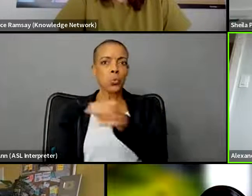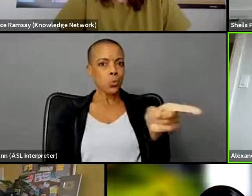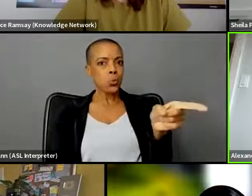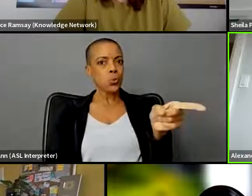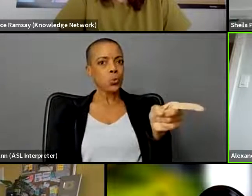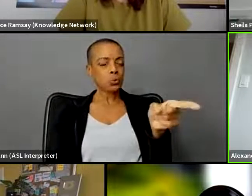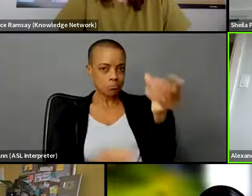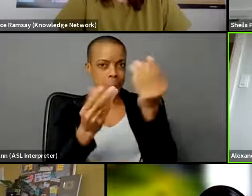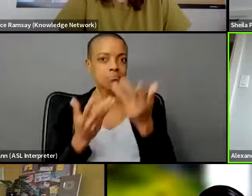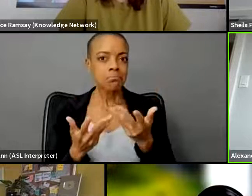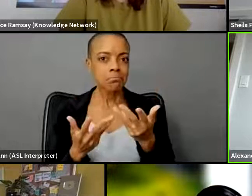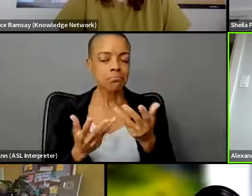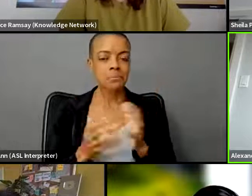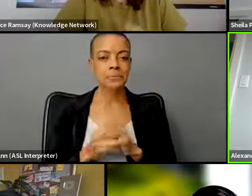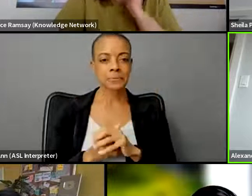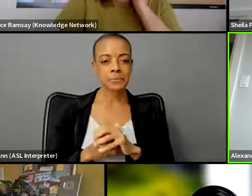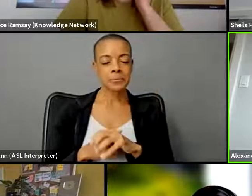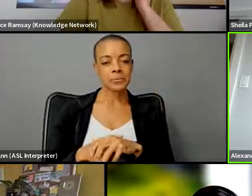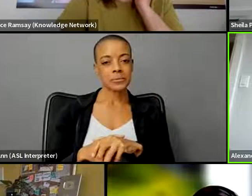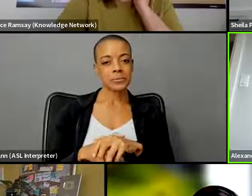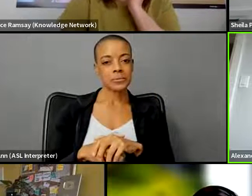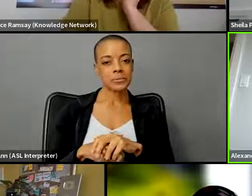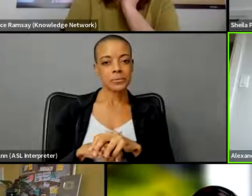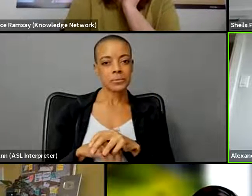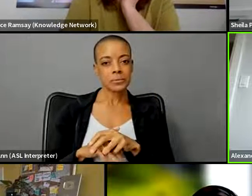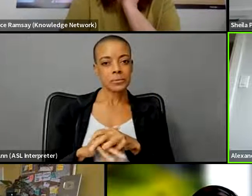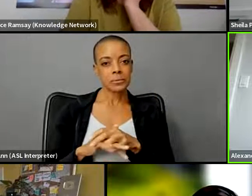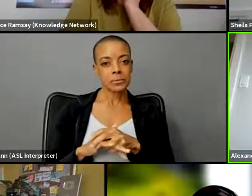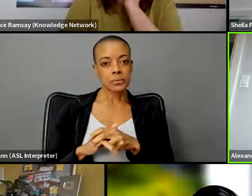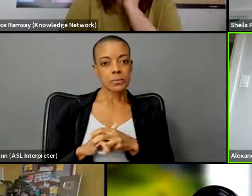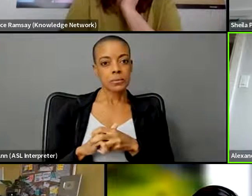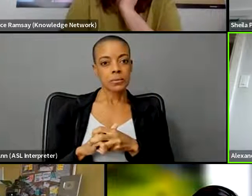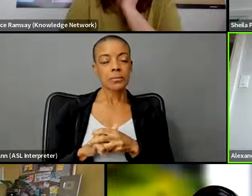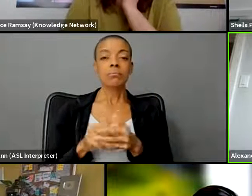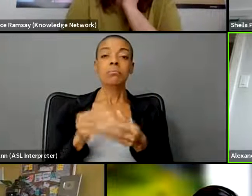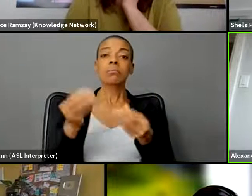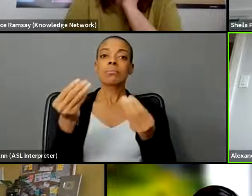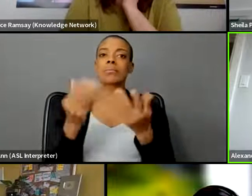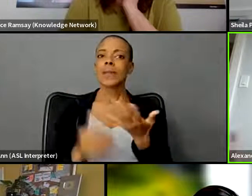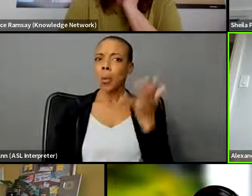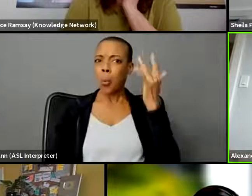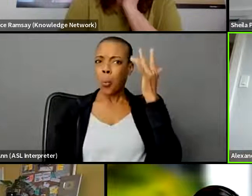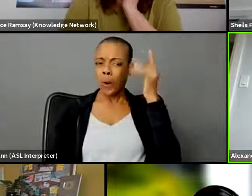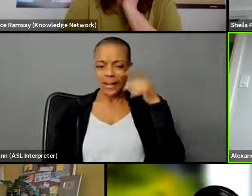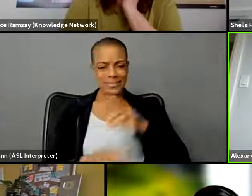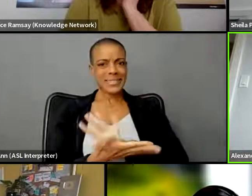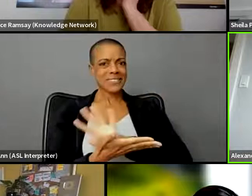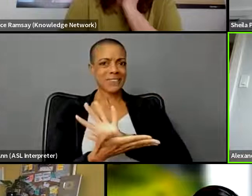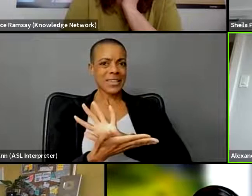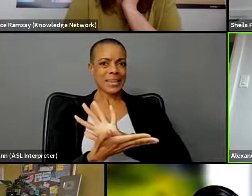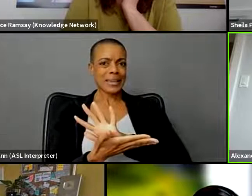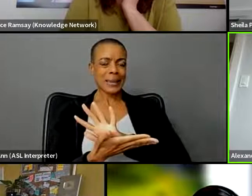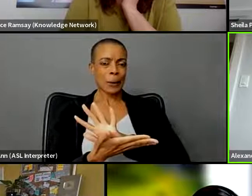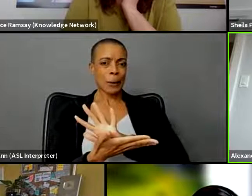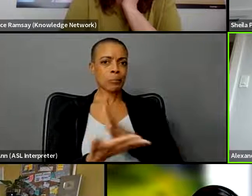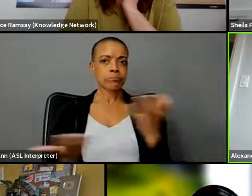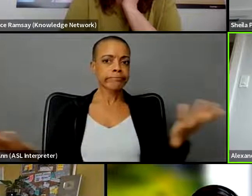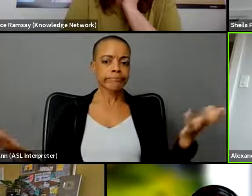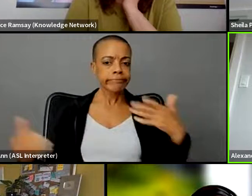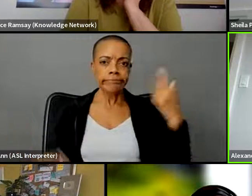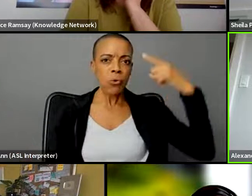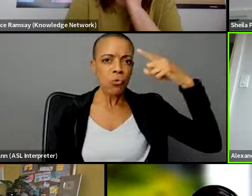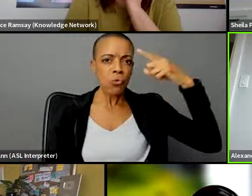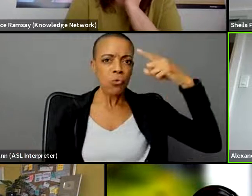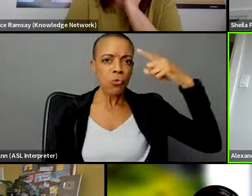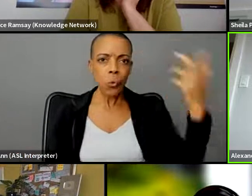you envision enjoying your project? And give us a sense of the why, or like the so what, as I will sometimes say. What is